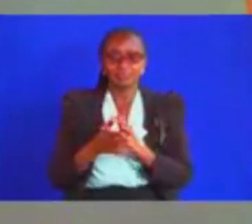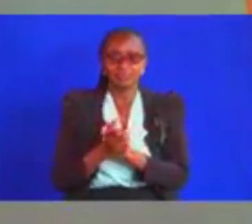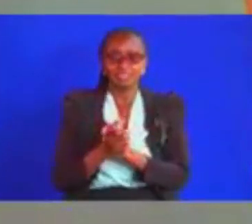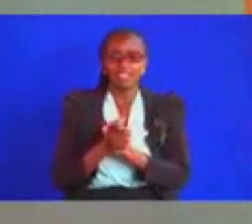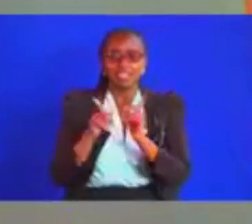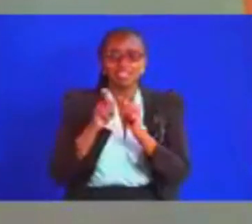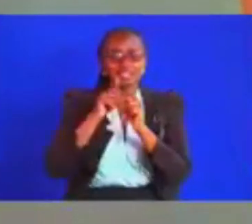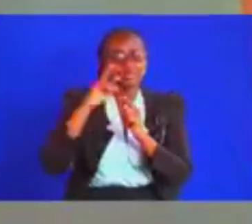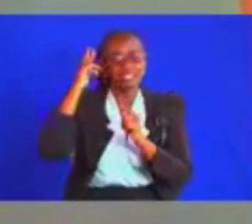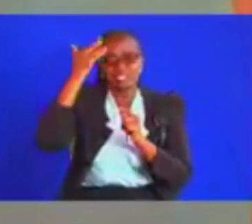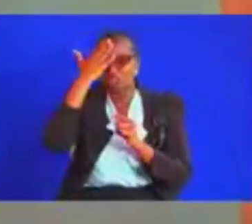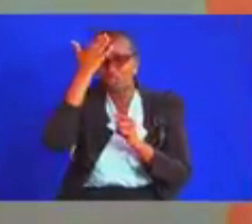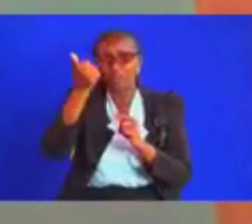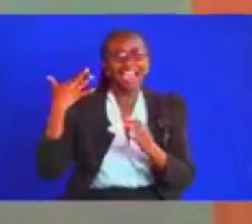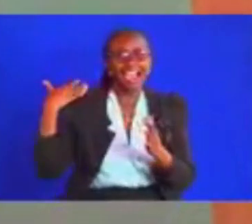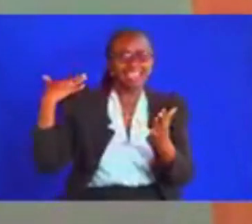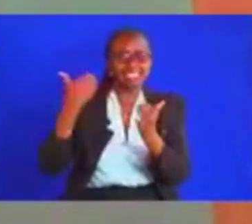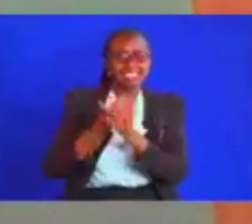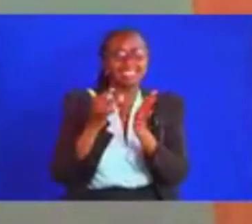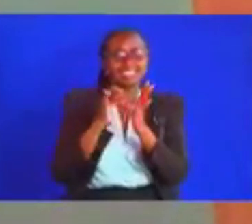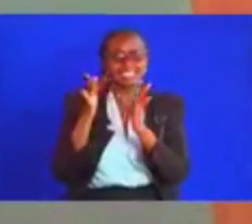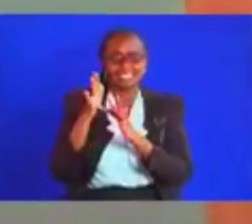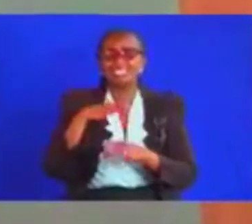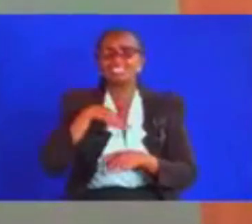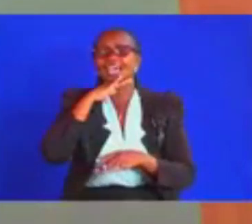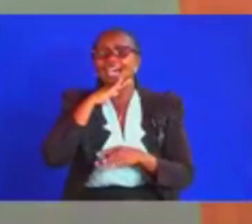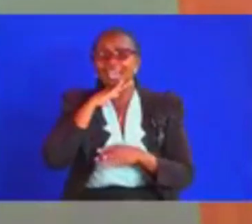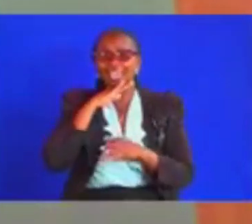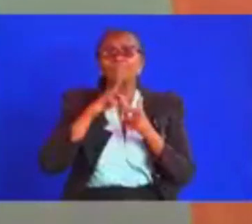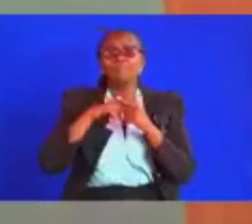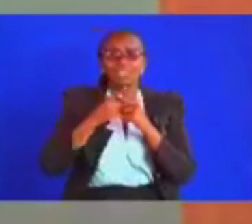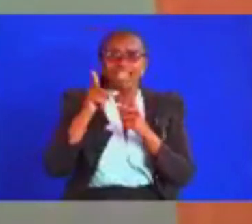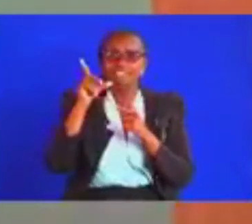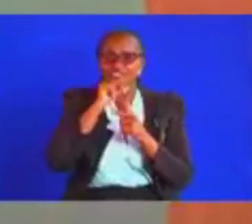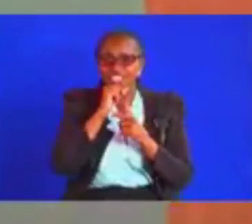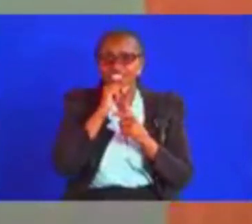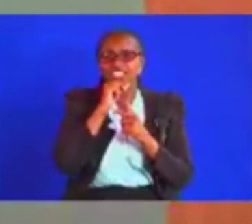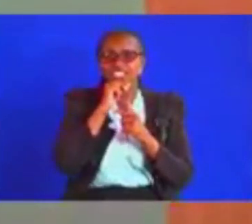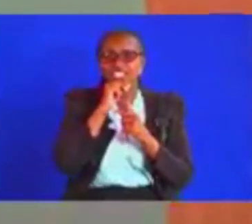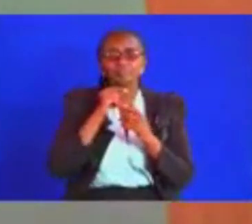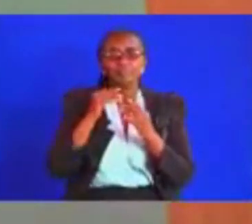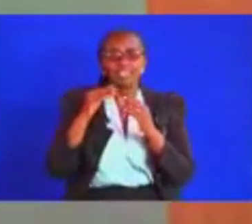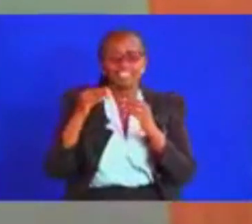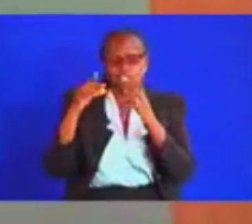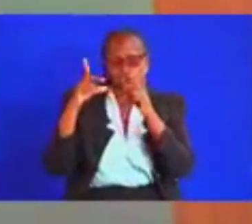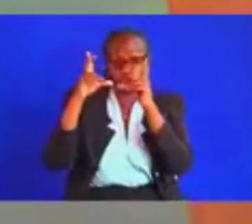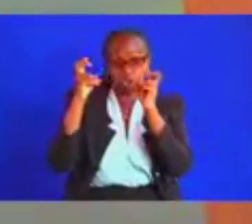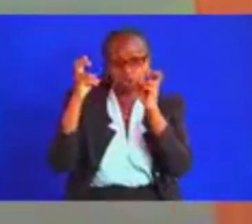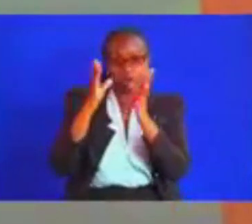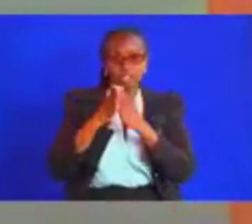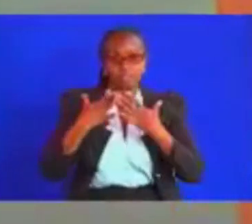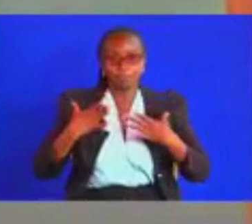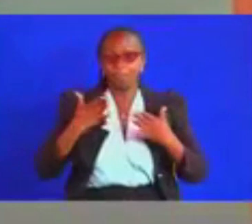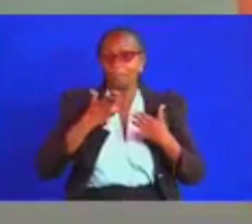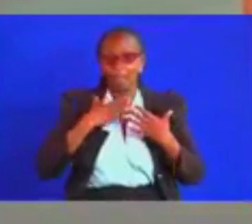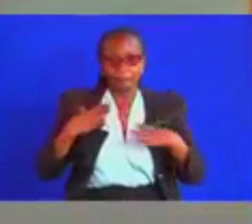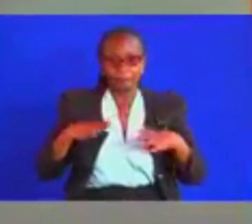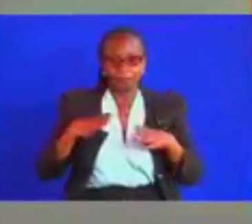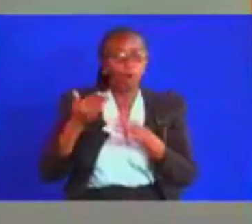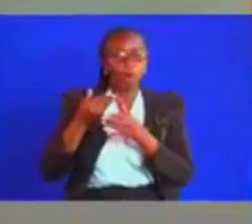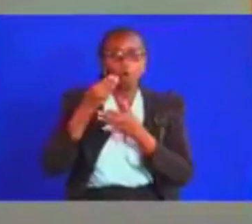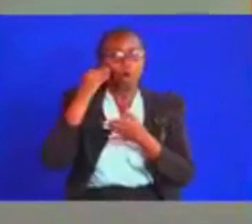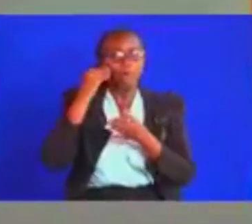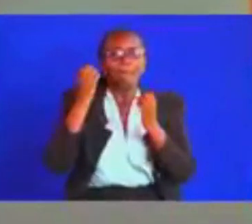It is the reason why, until Jesus died, I finished a series with my dear people back home, that among the many miracles that